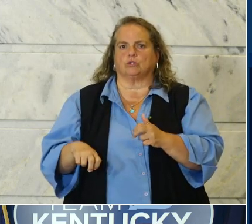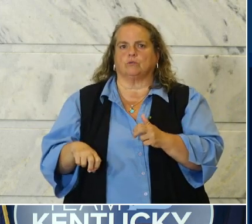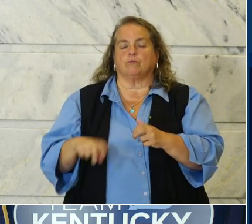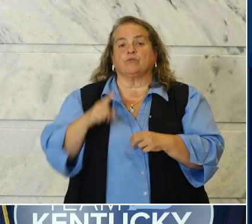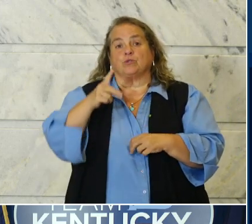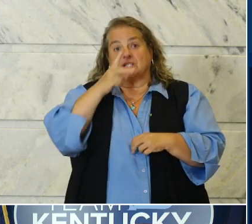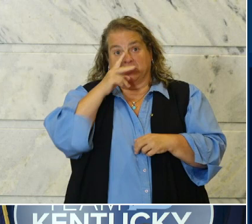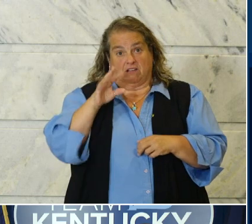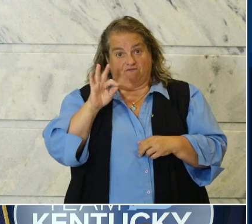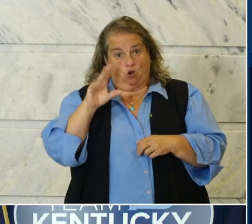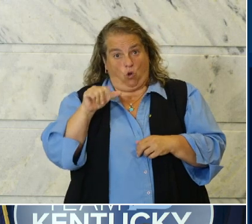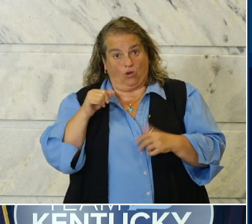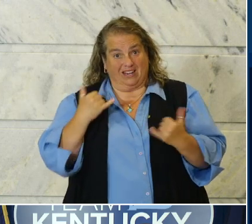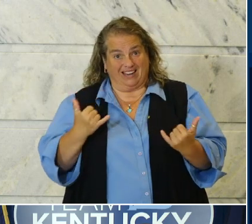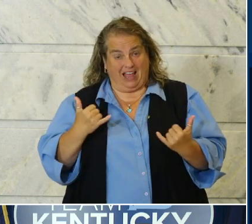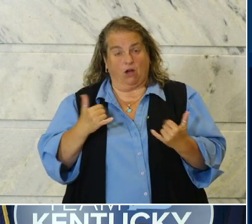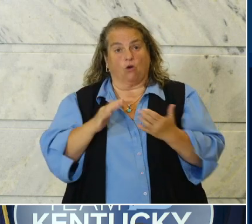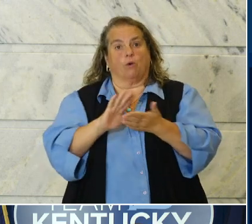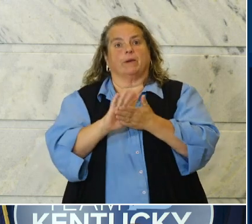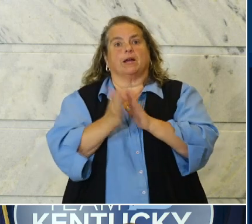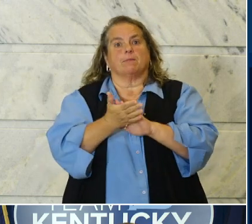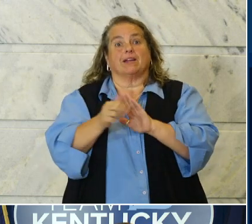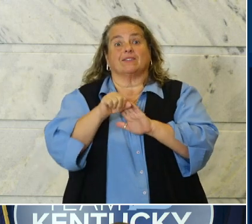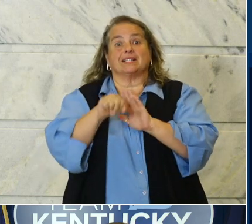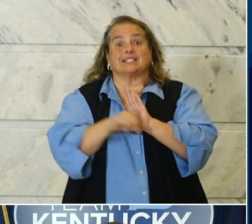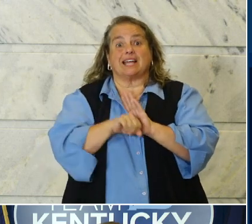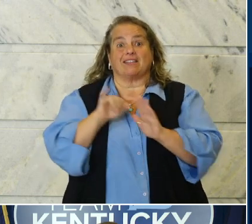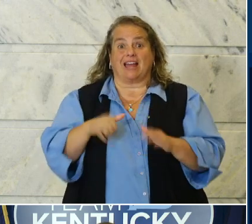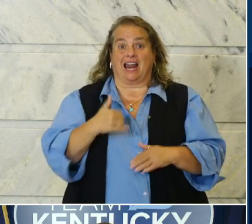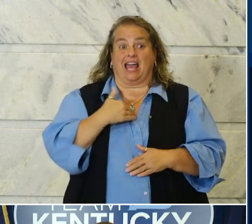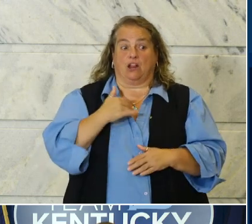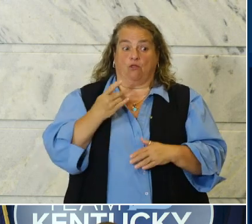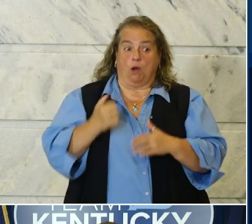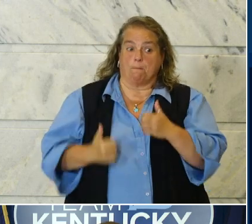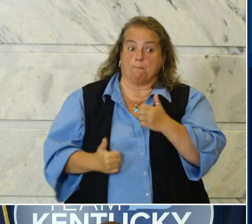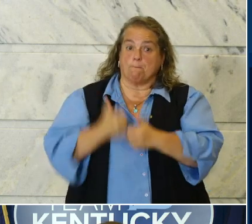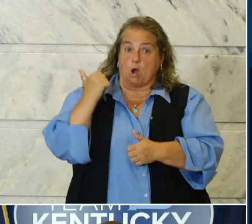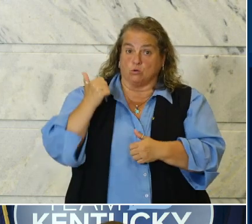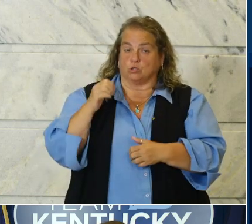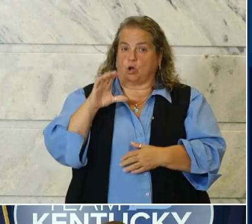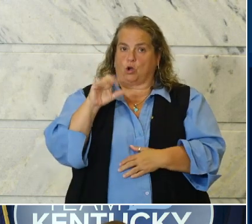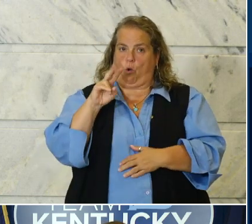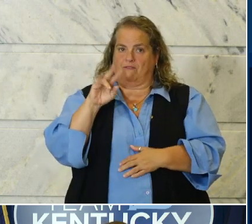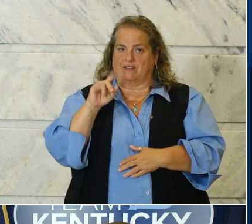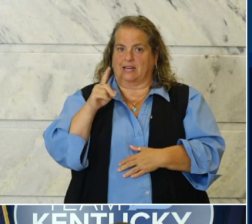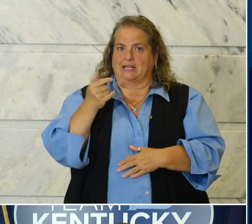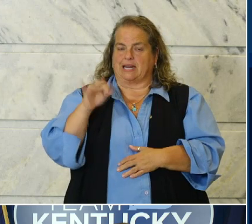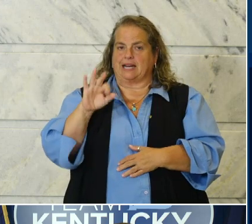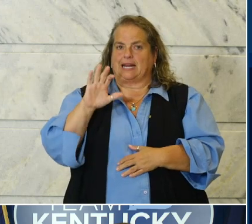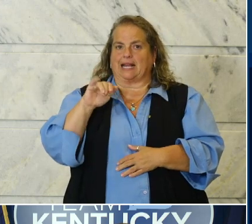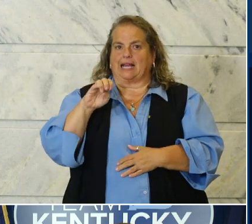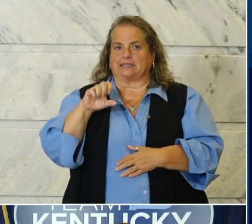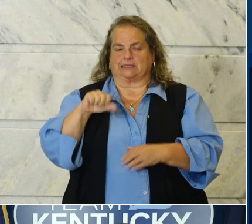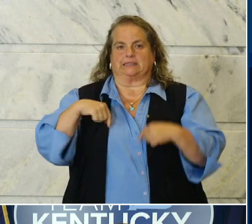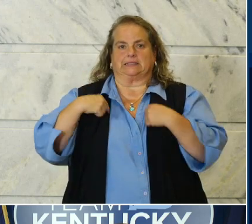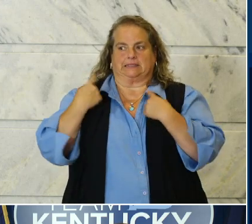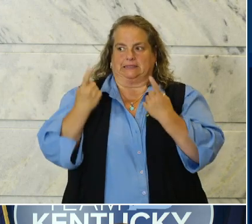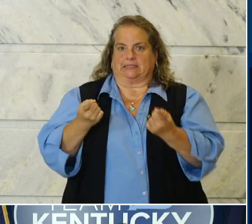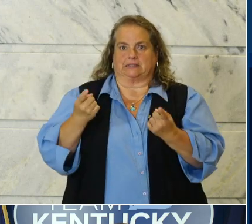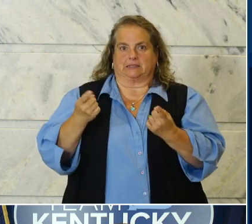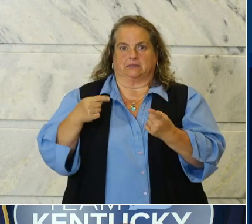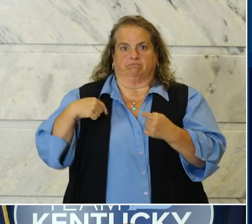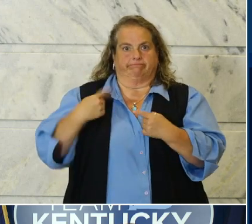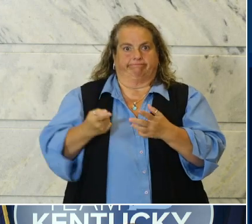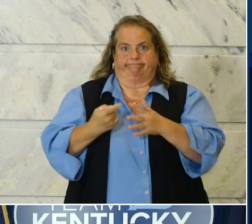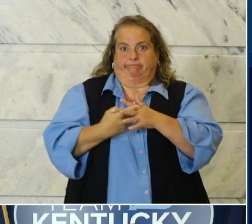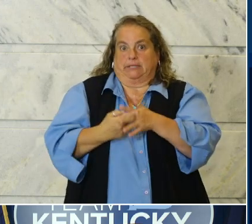see Florida now becoming the state that has had the most COVID-19 cases since this began,